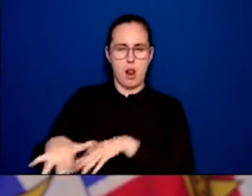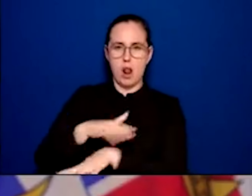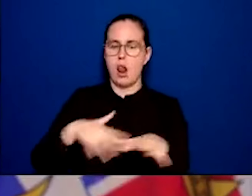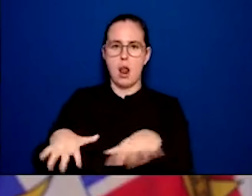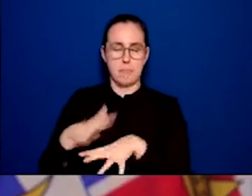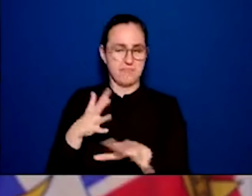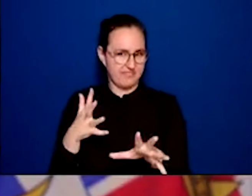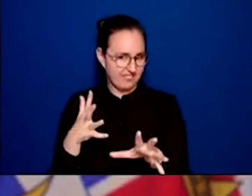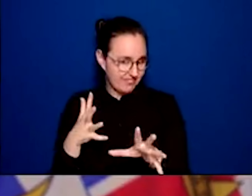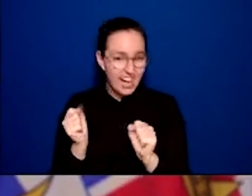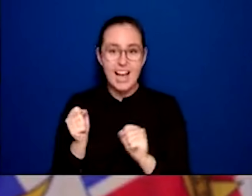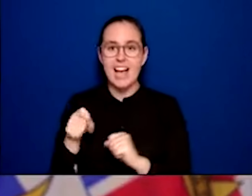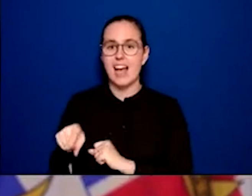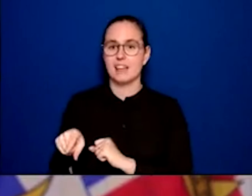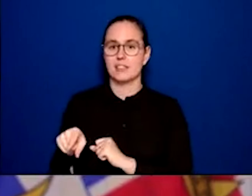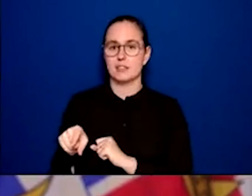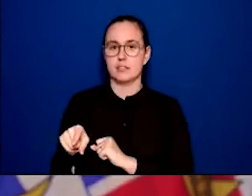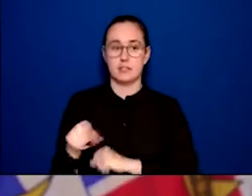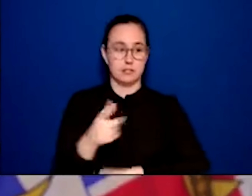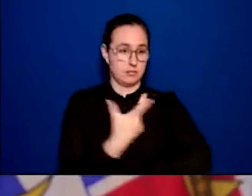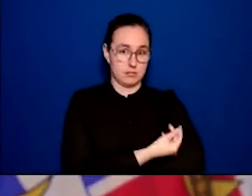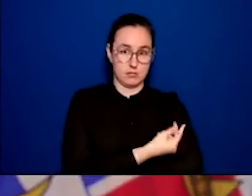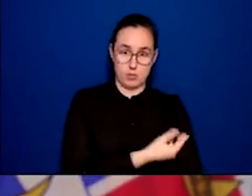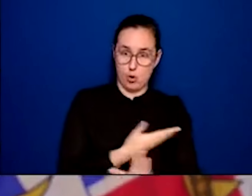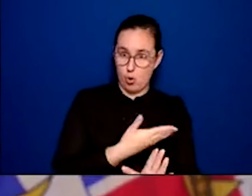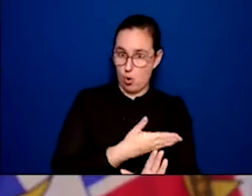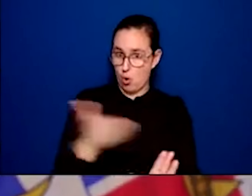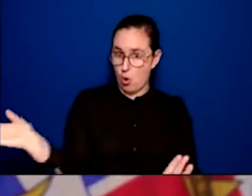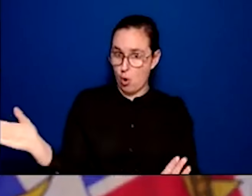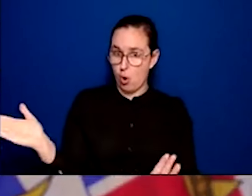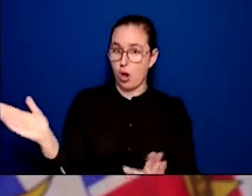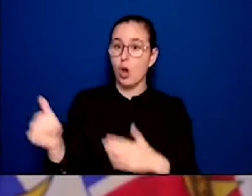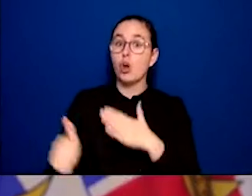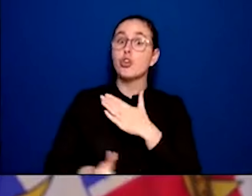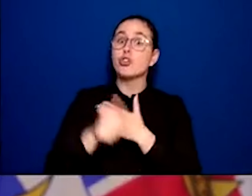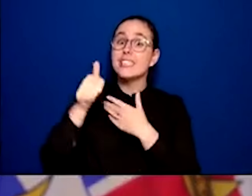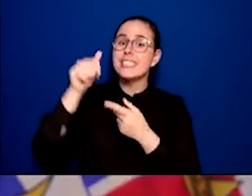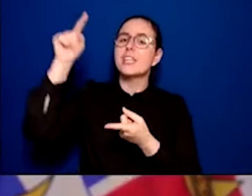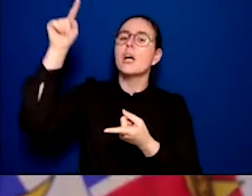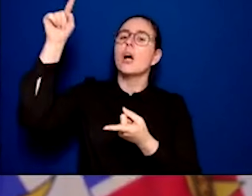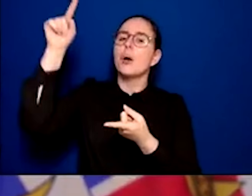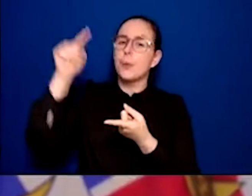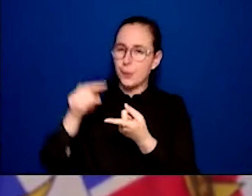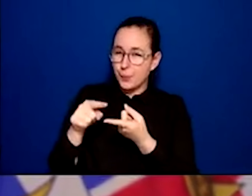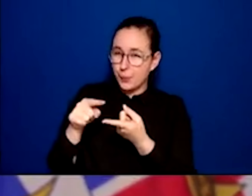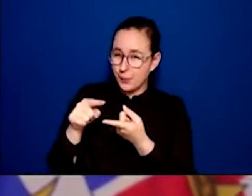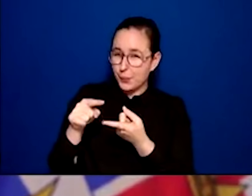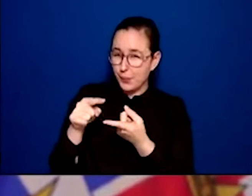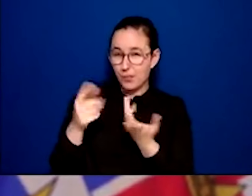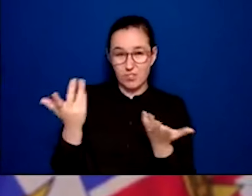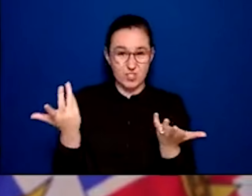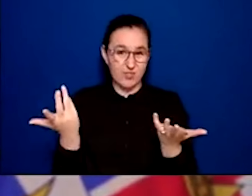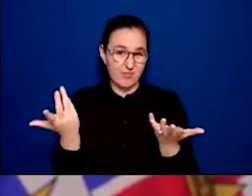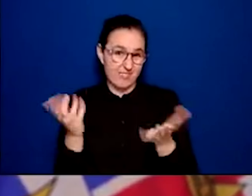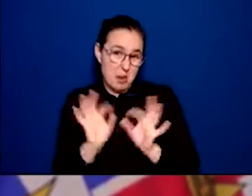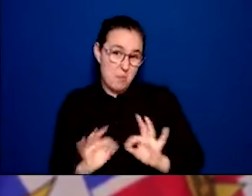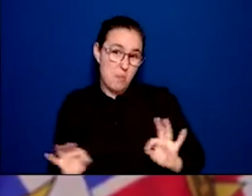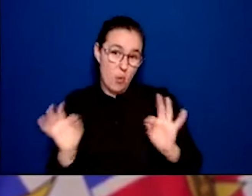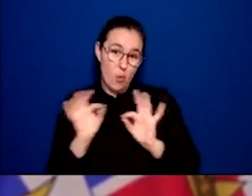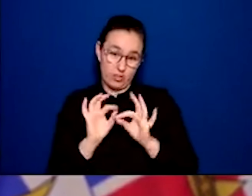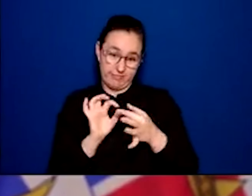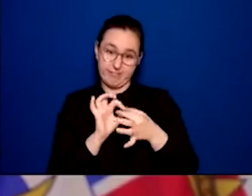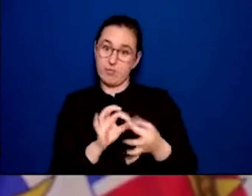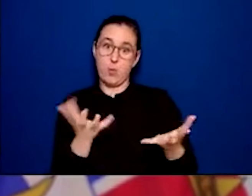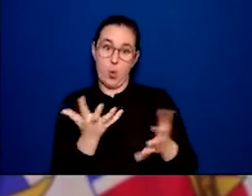dramatically when everybody in that setting is vaccinated. So it is an important worker safety issue. But for the